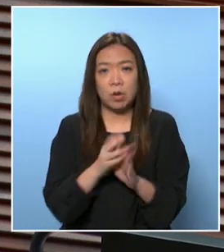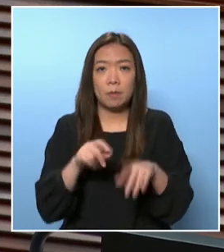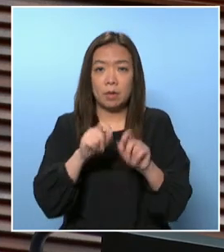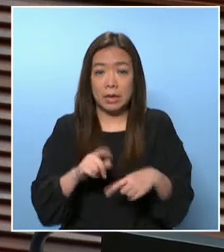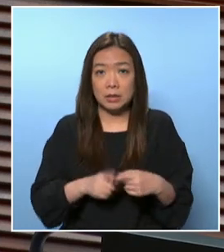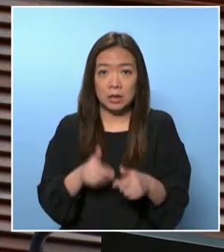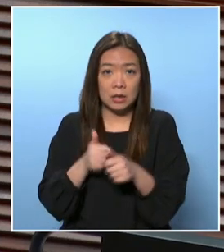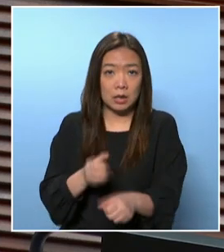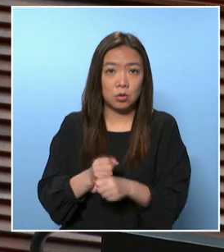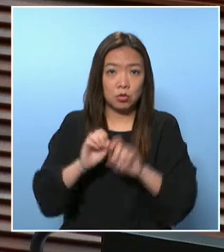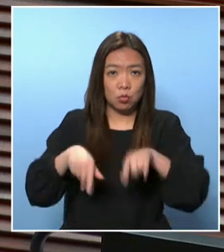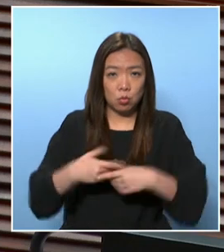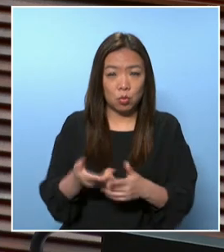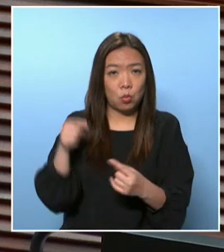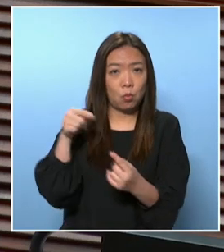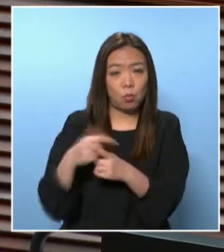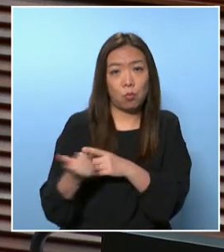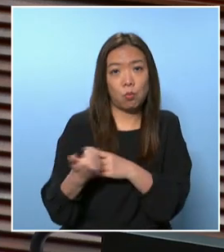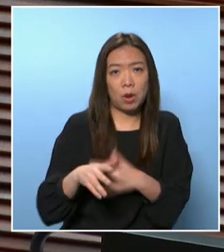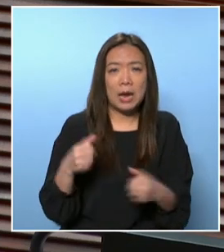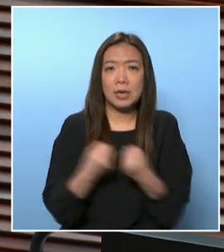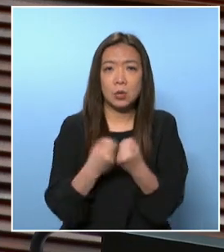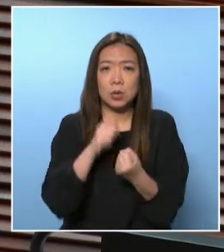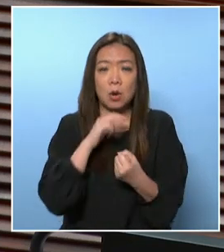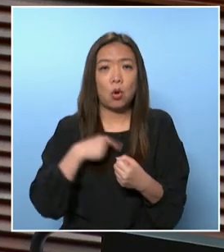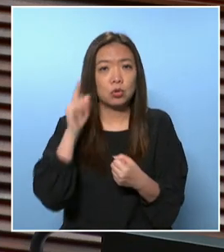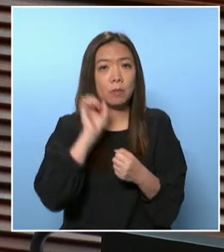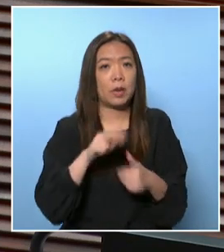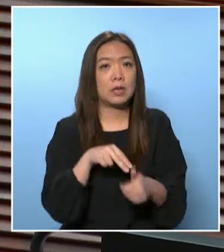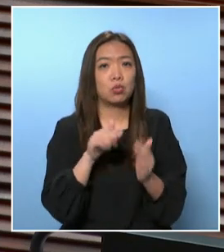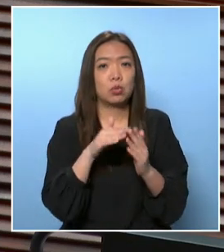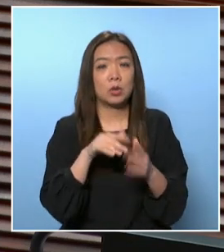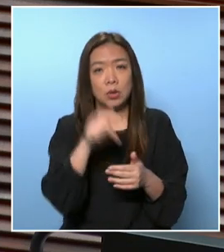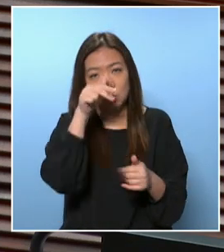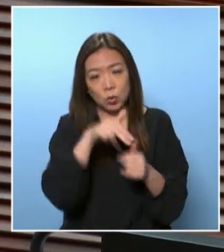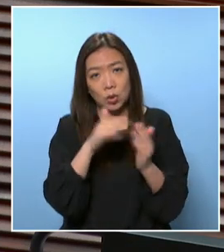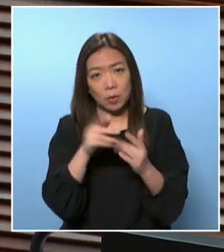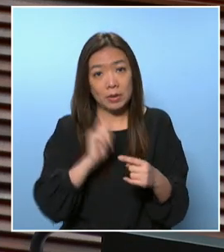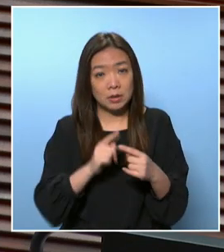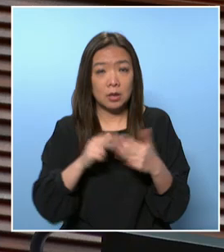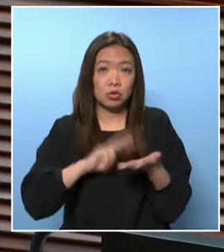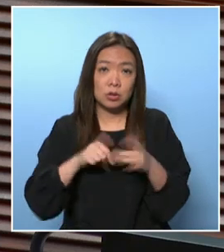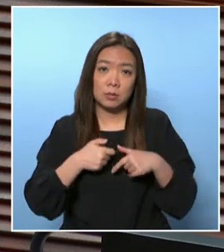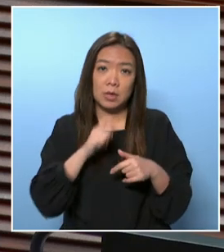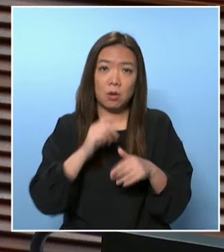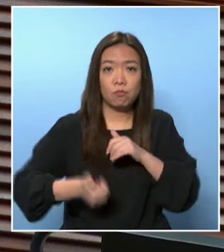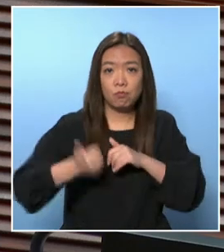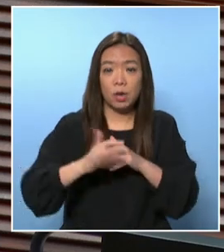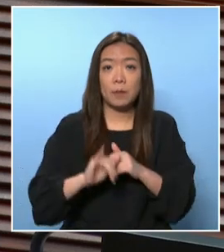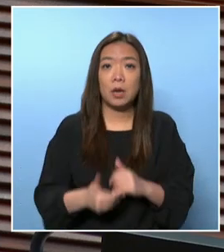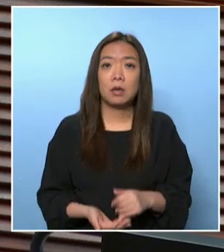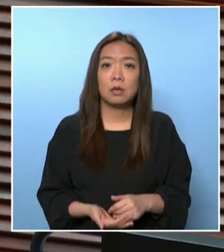manpower supply, to achieve the policy address objective is going to be really daunting. Is the HA